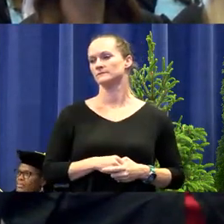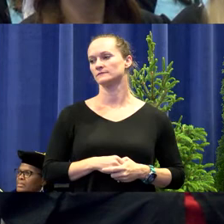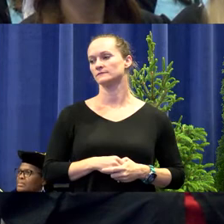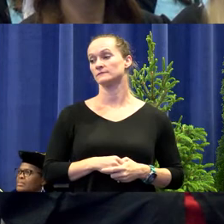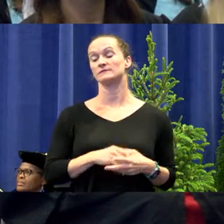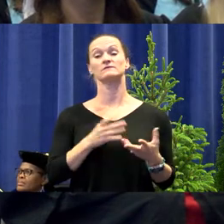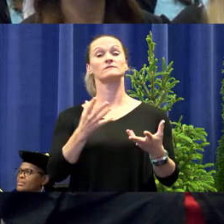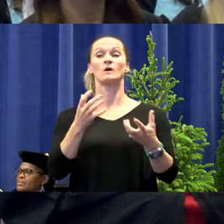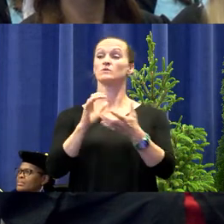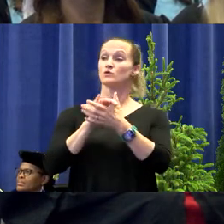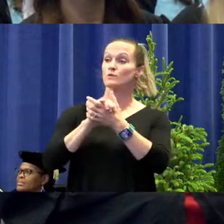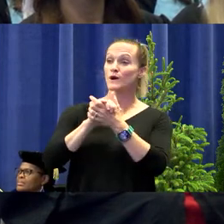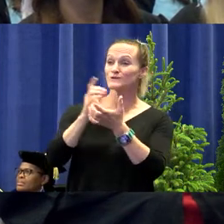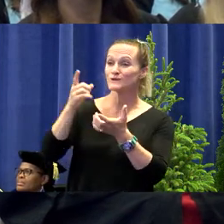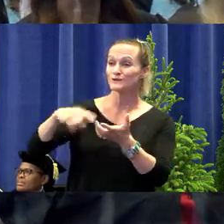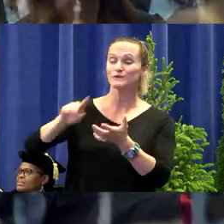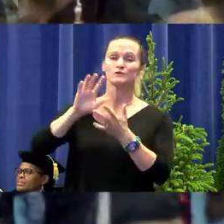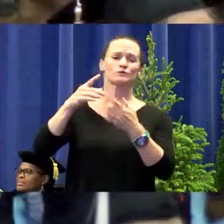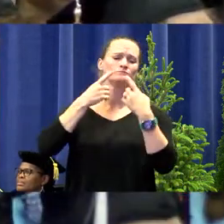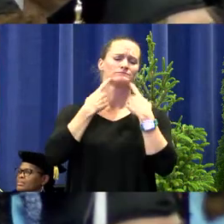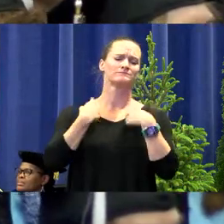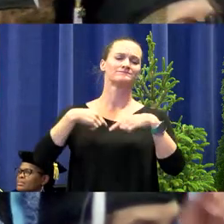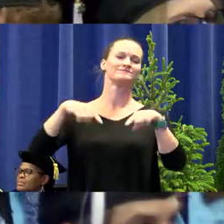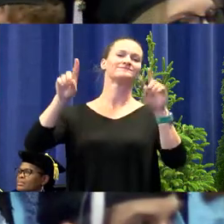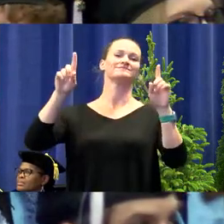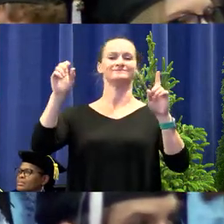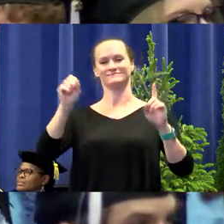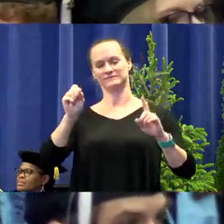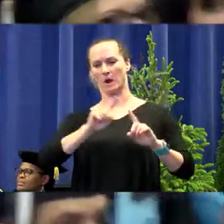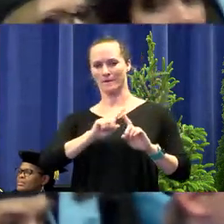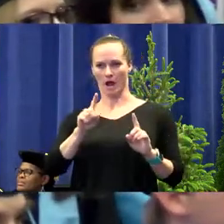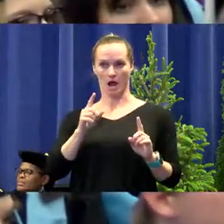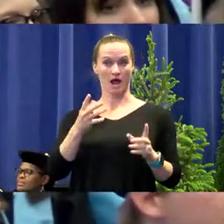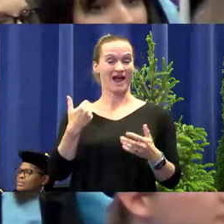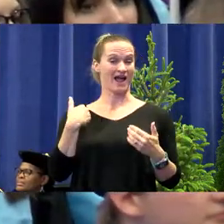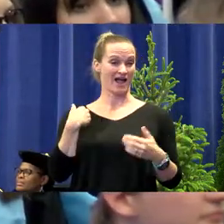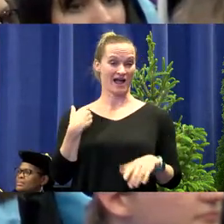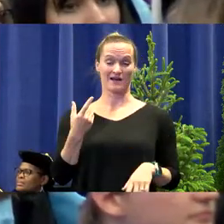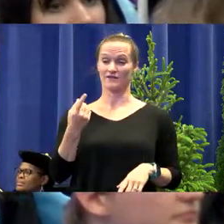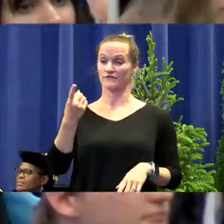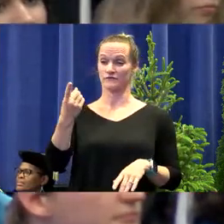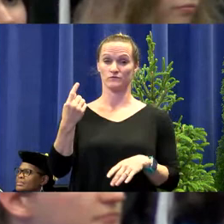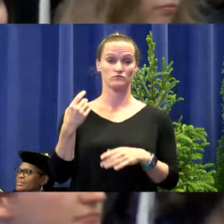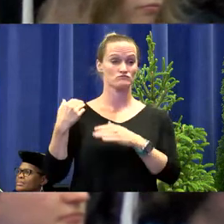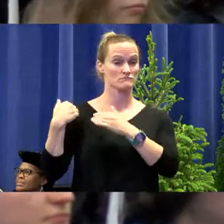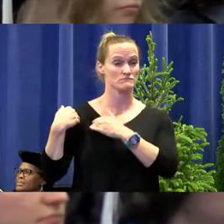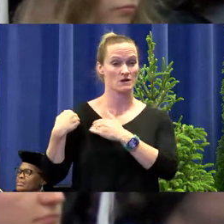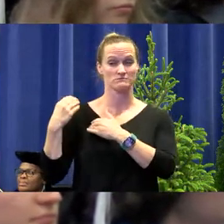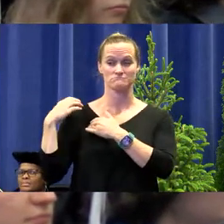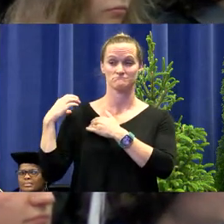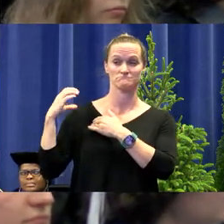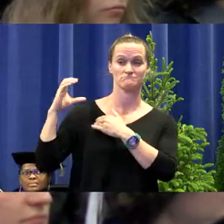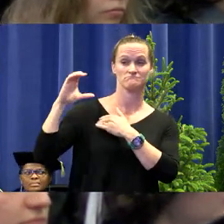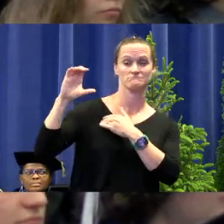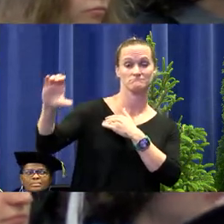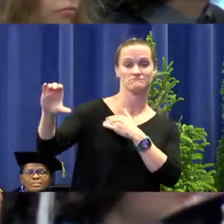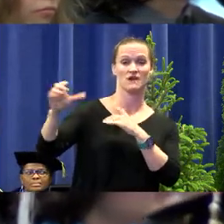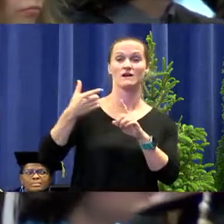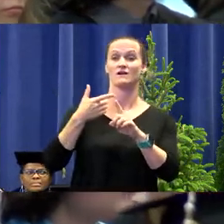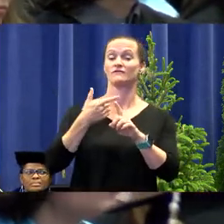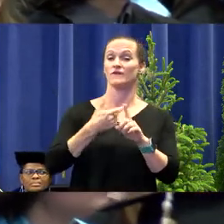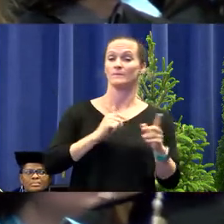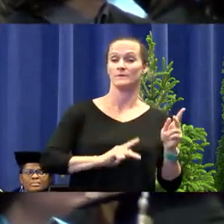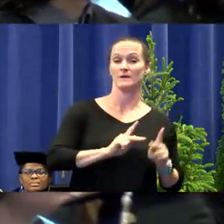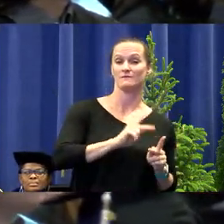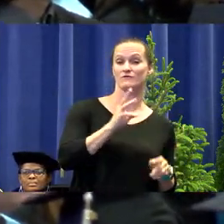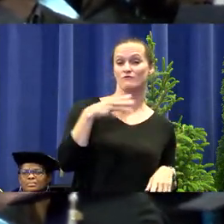to congratulating you on your tremendous achievement, I would like to give you a charge from the people of Washington. Whether you are a Washington State